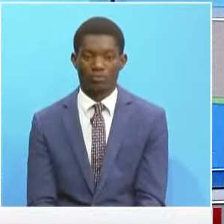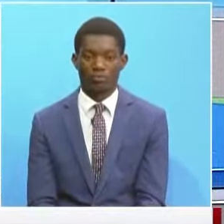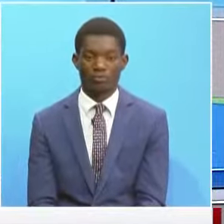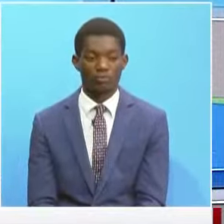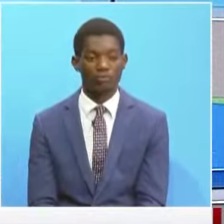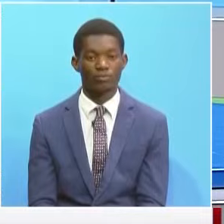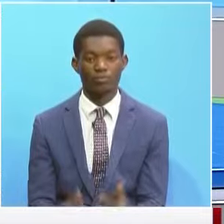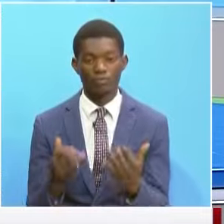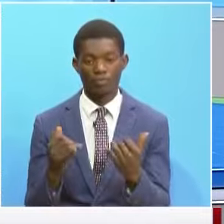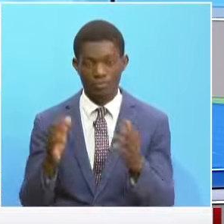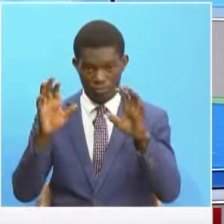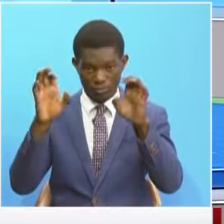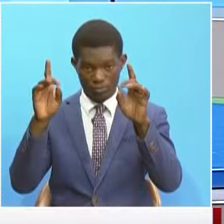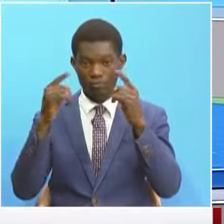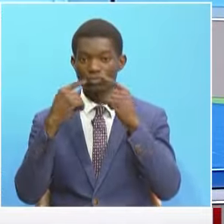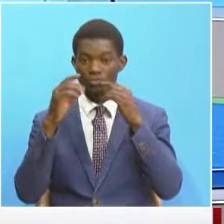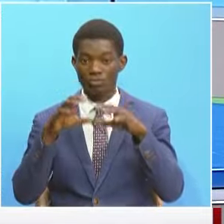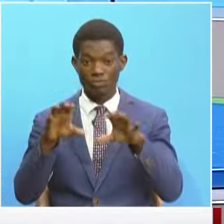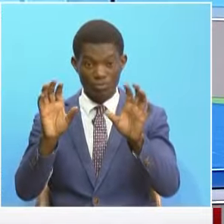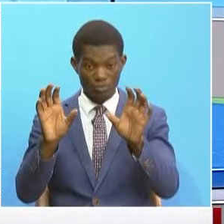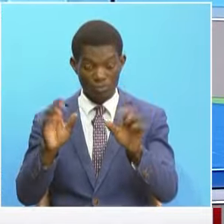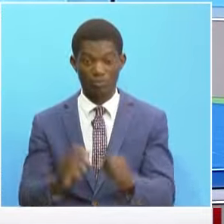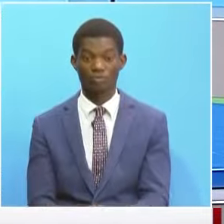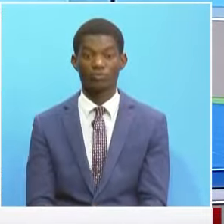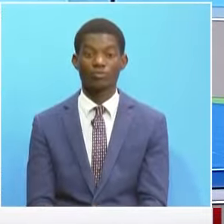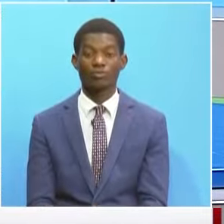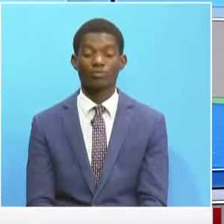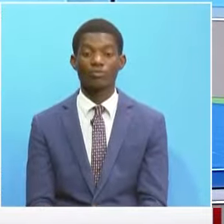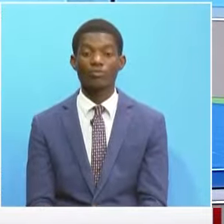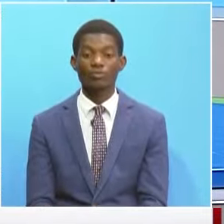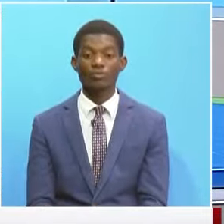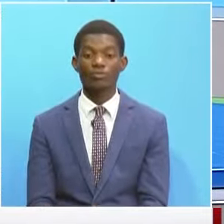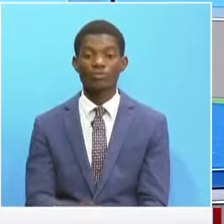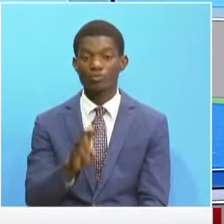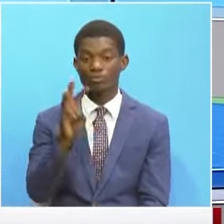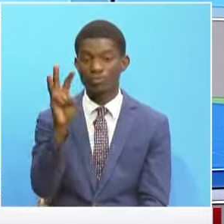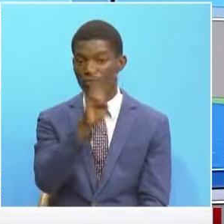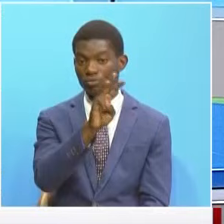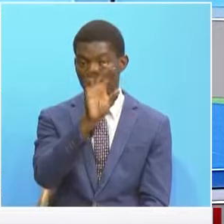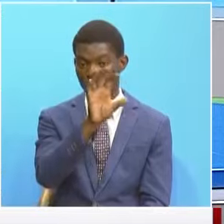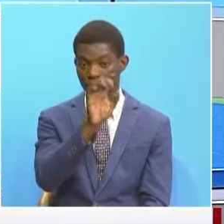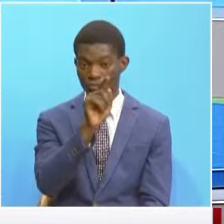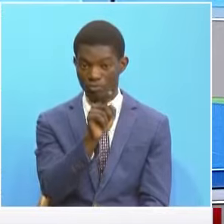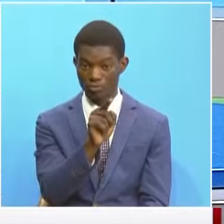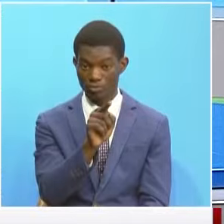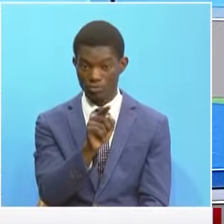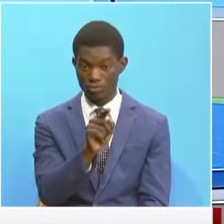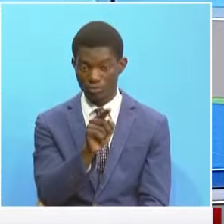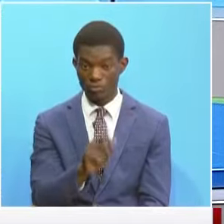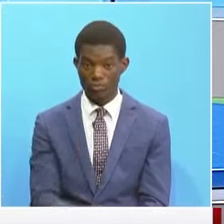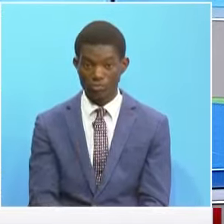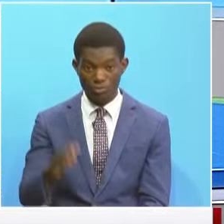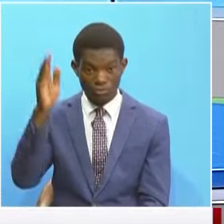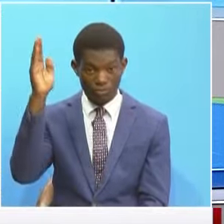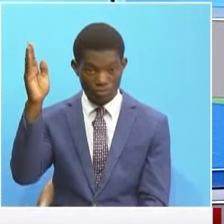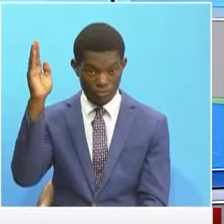We continue with education news, and now in Western Province, the campaign for female education comfort is running